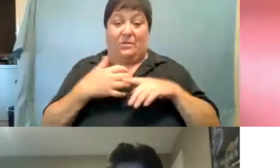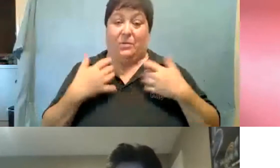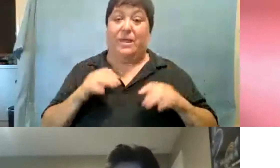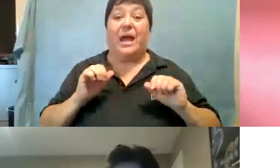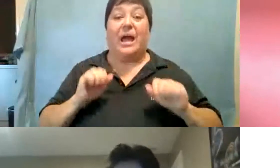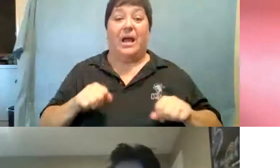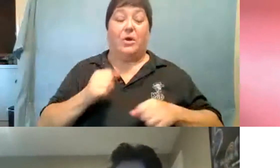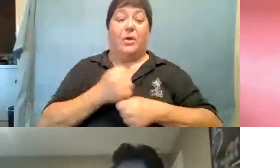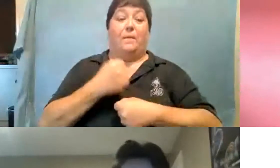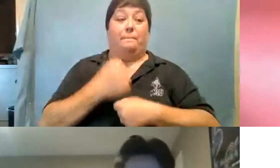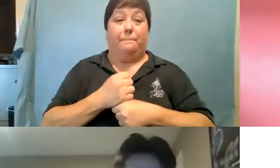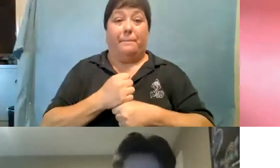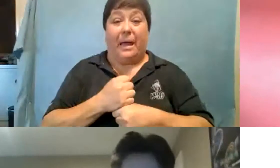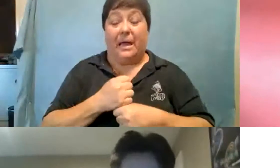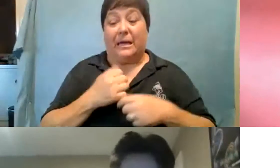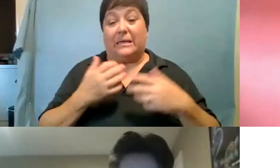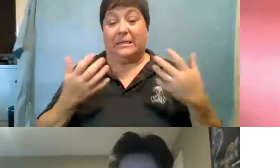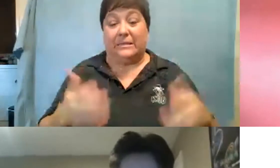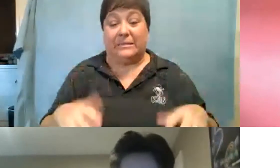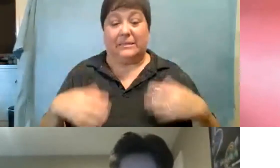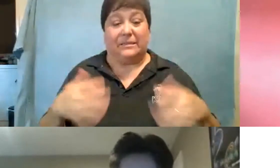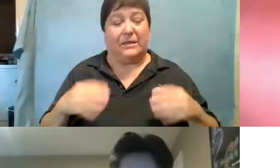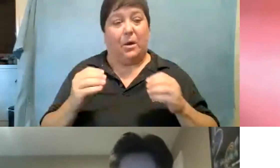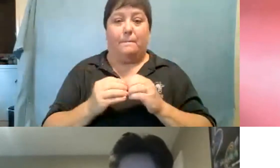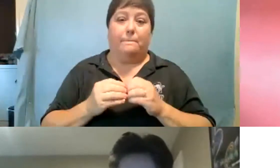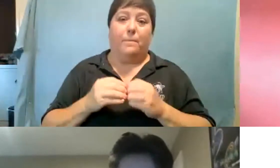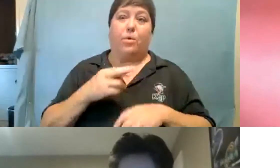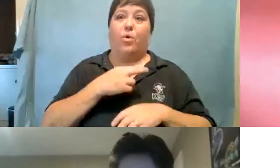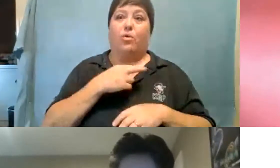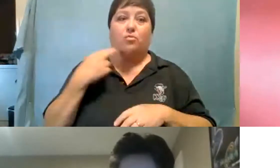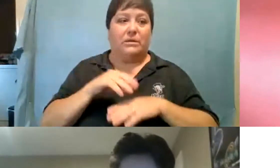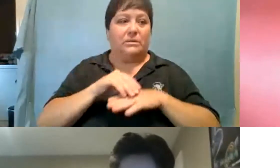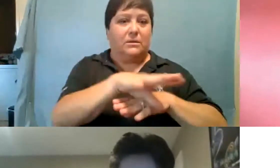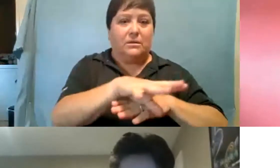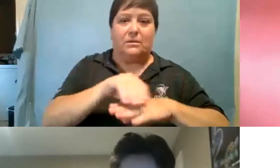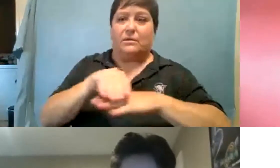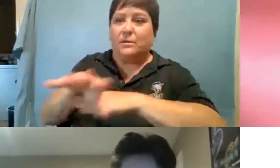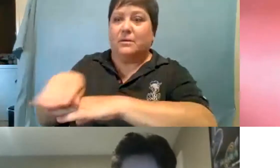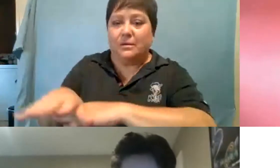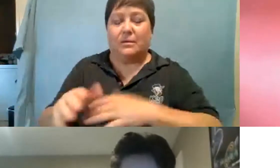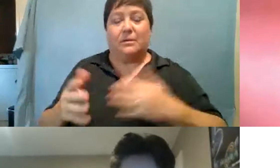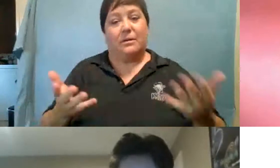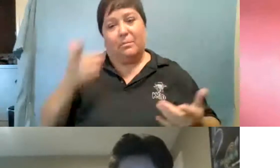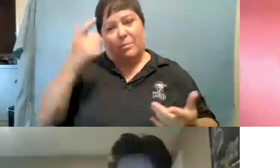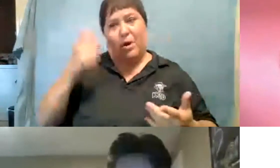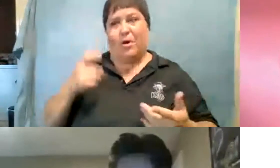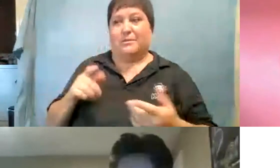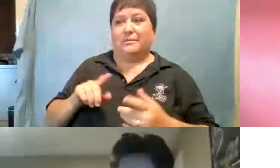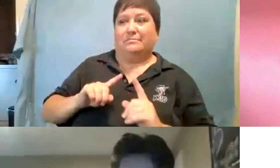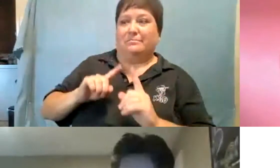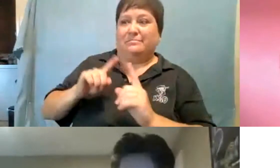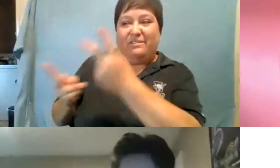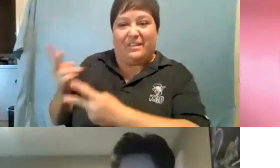that could create like room to transmit it to somebody else. And I think that's a really big concern that's not being addressed.